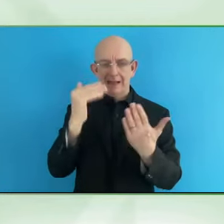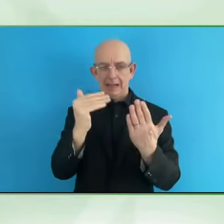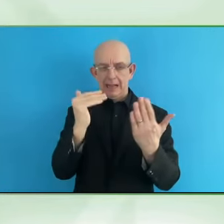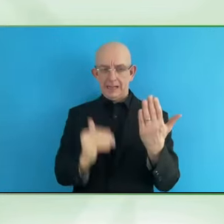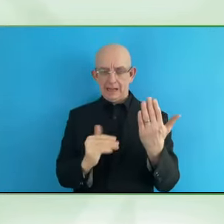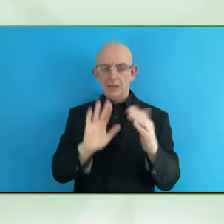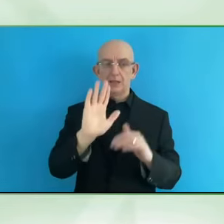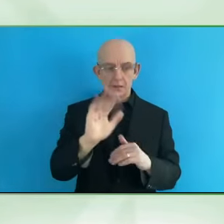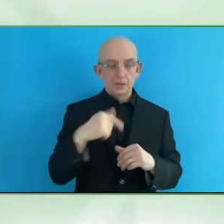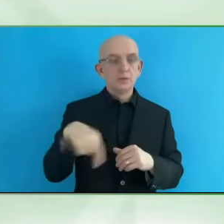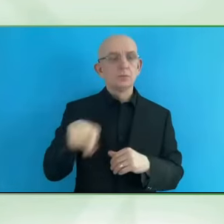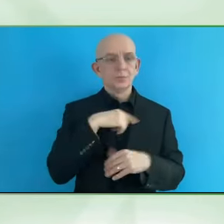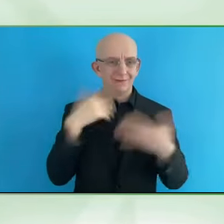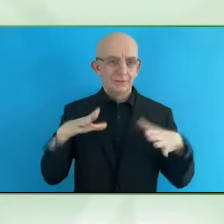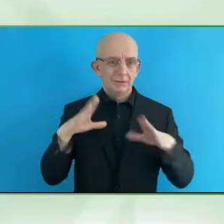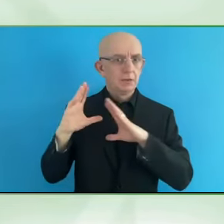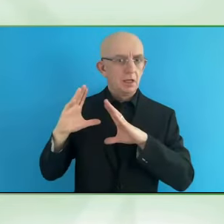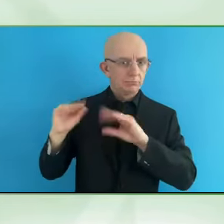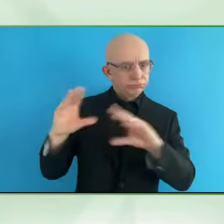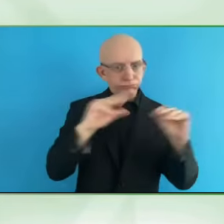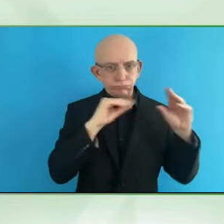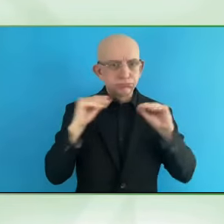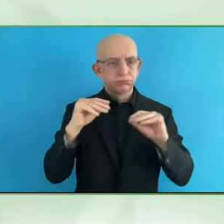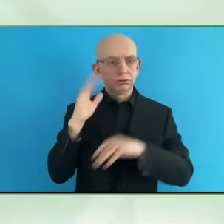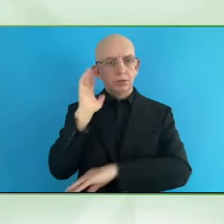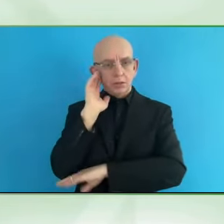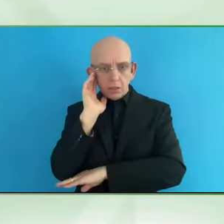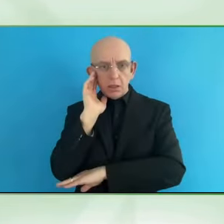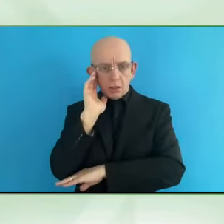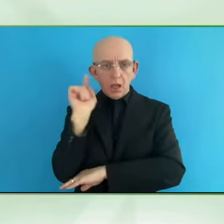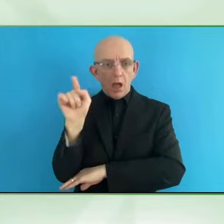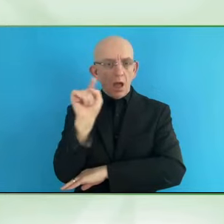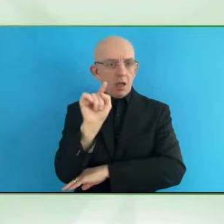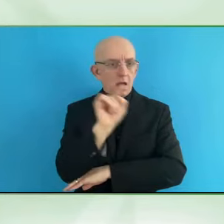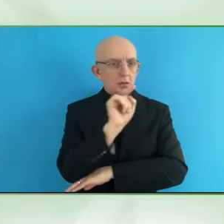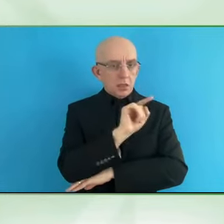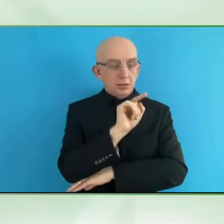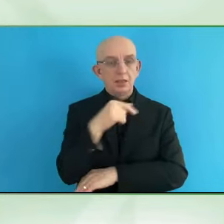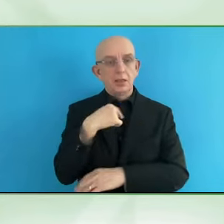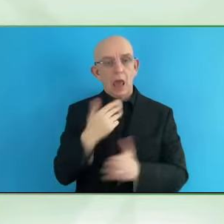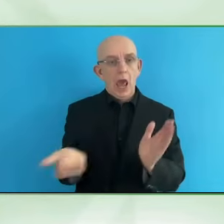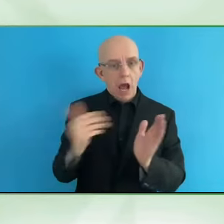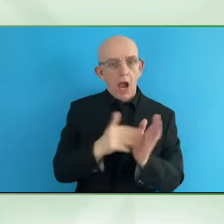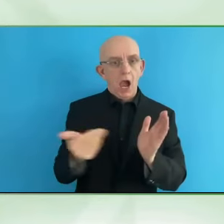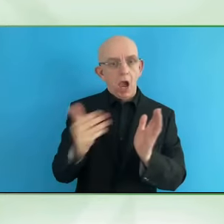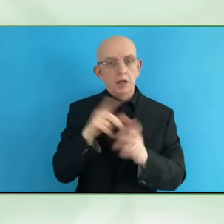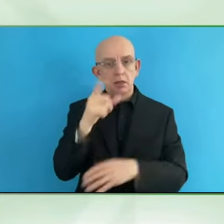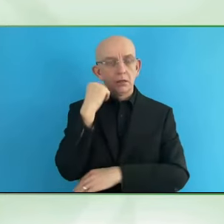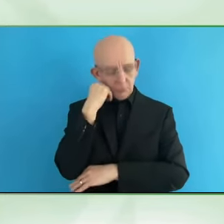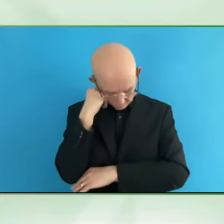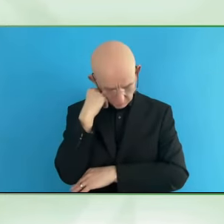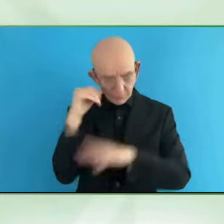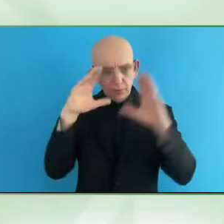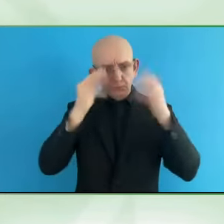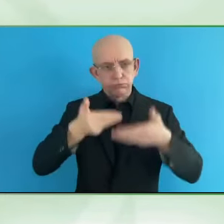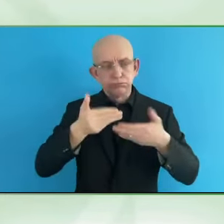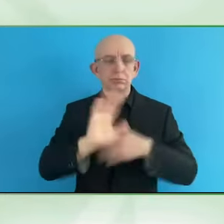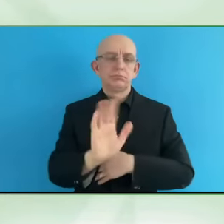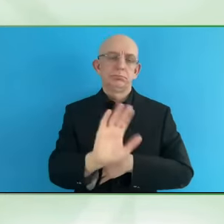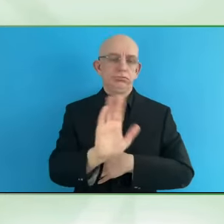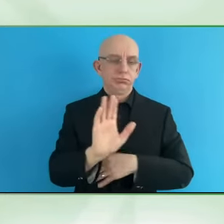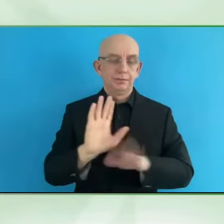focus on is, and we've heard a little bit about that from Sweden's presentation, that it's not so much what the